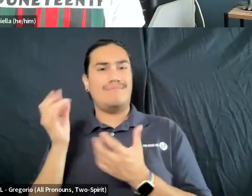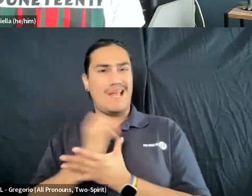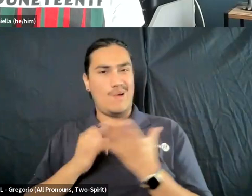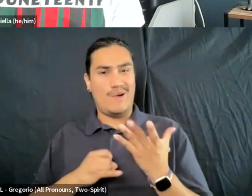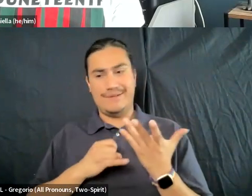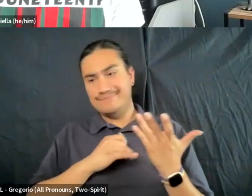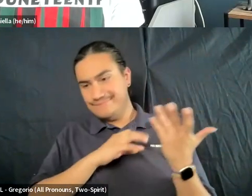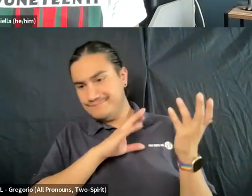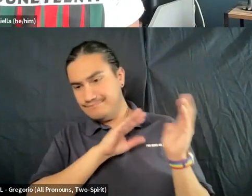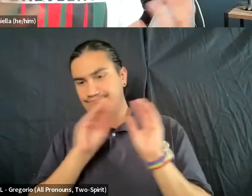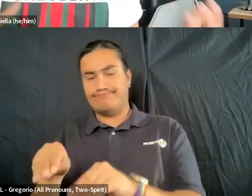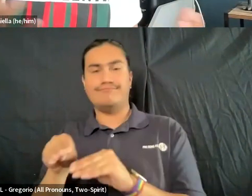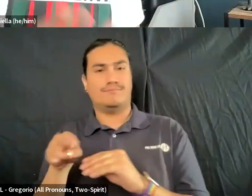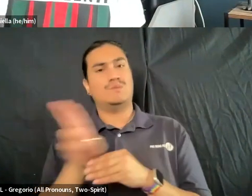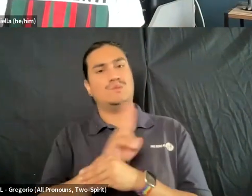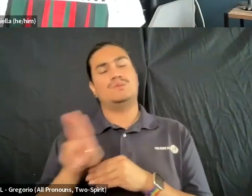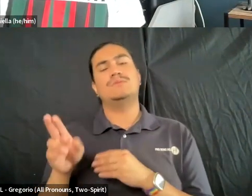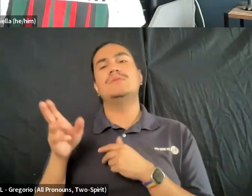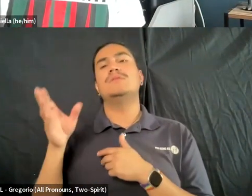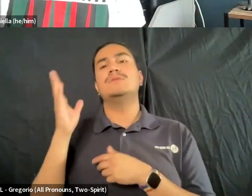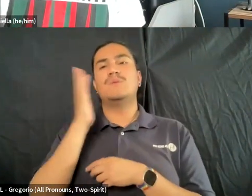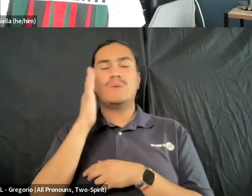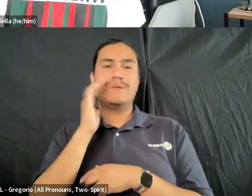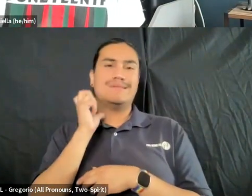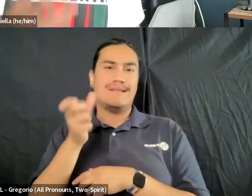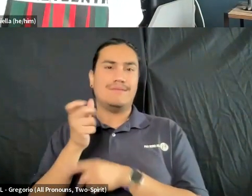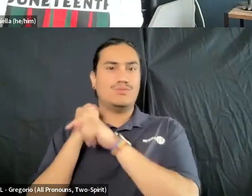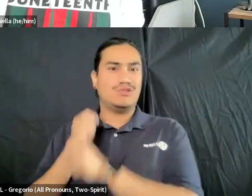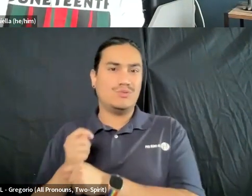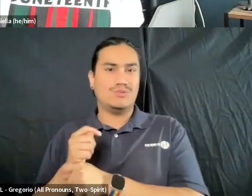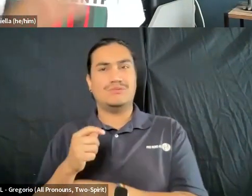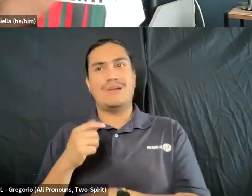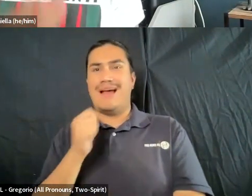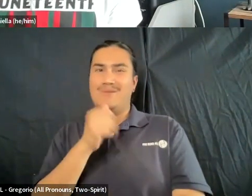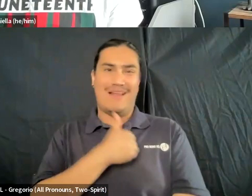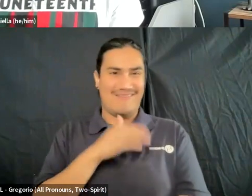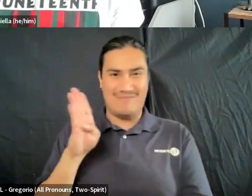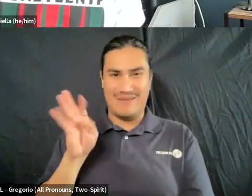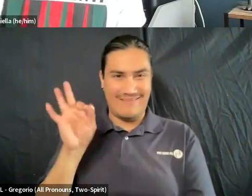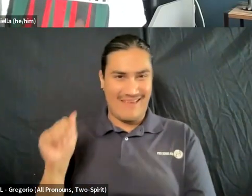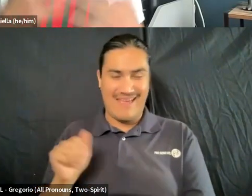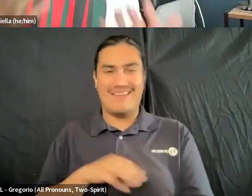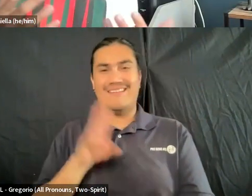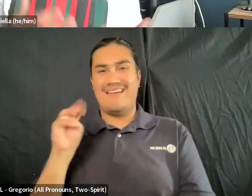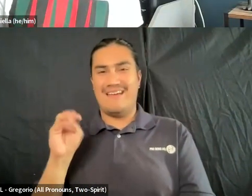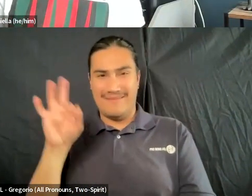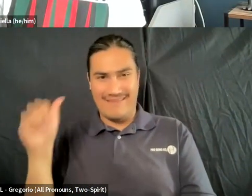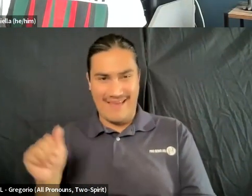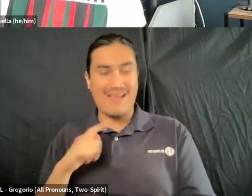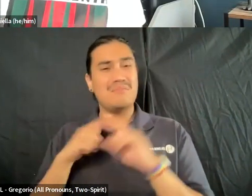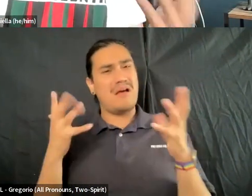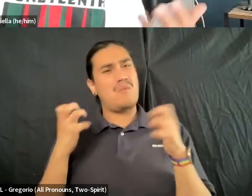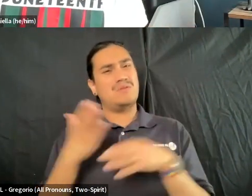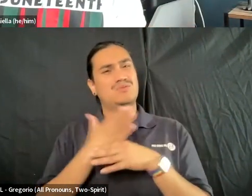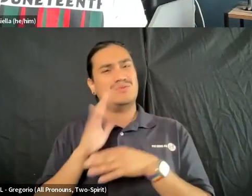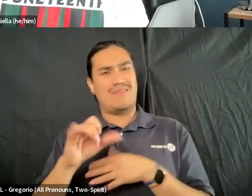So I know it's a bit unorthodox to say I do not have a BFA, I do not have an MFA, but I wanted to share that story